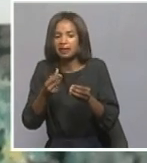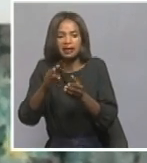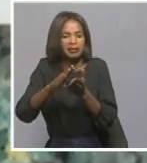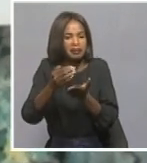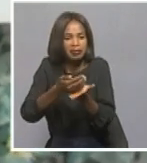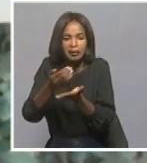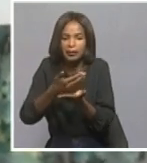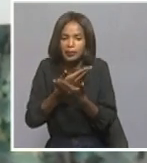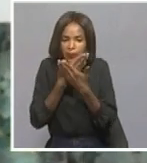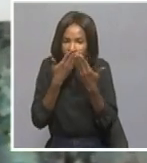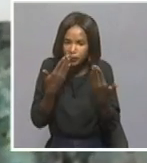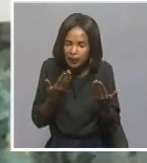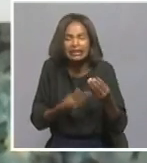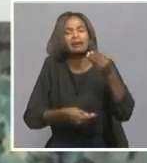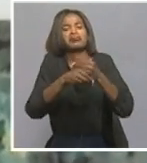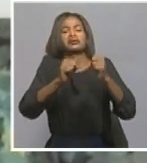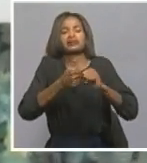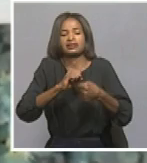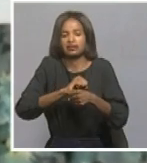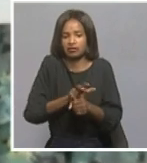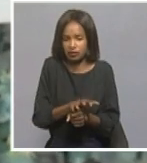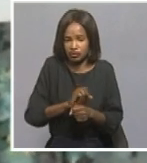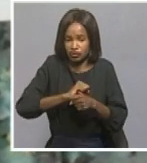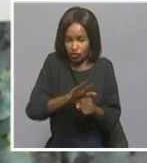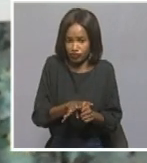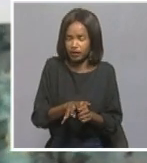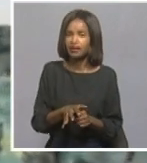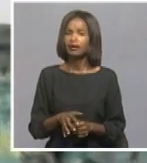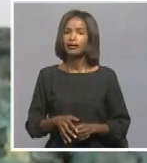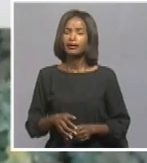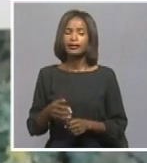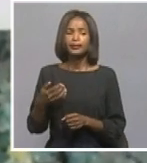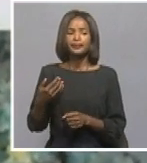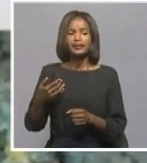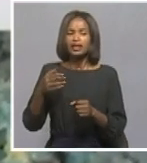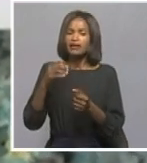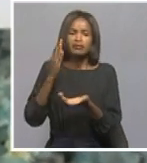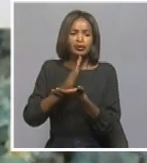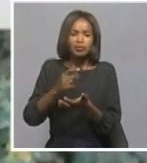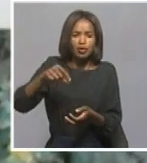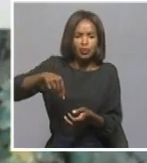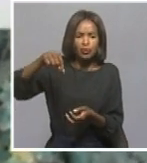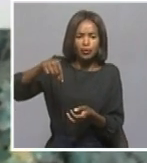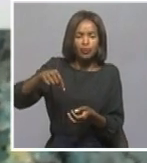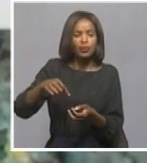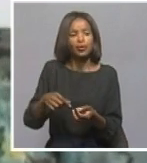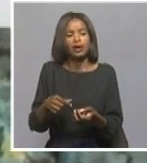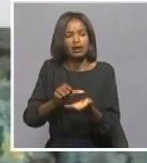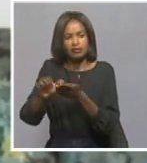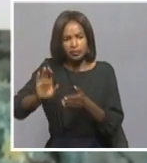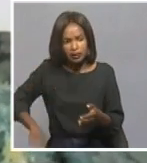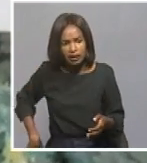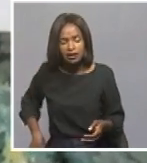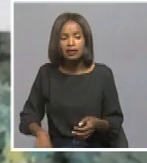actually makes it worse. So at that time, we had already issues of late payment of invoices, also late payment in terms of